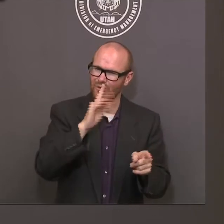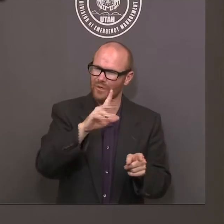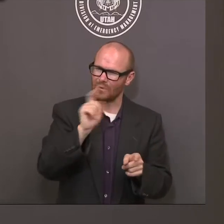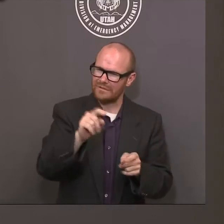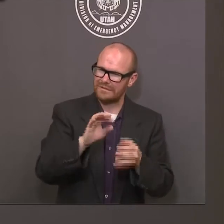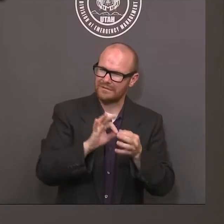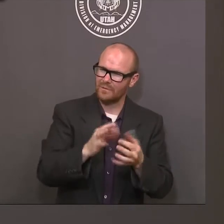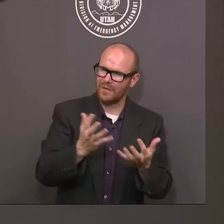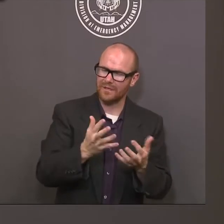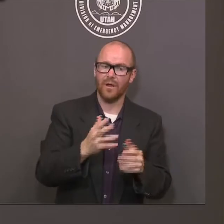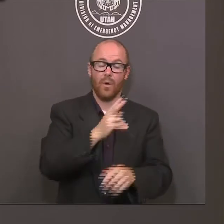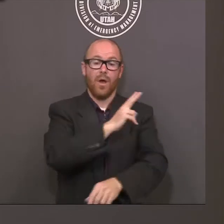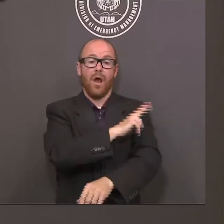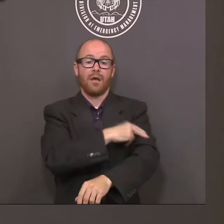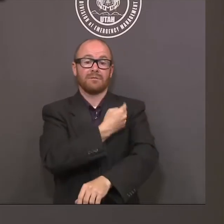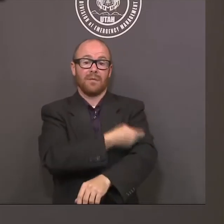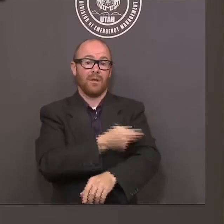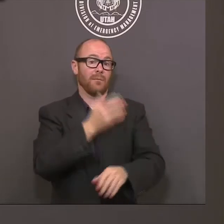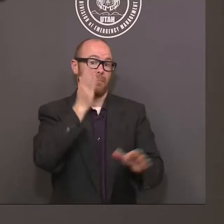testing?